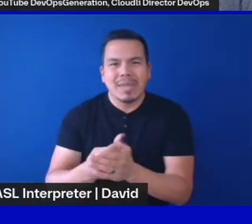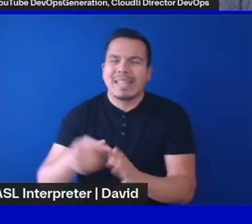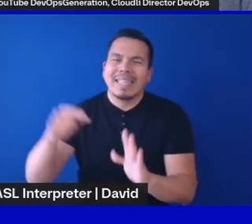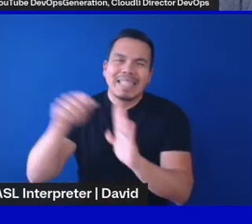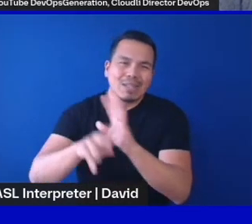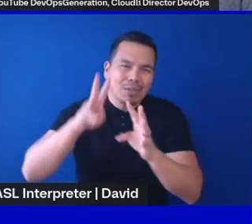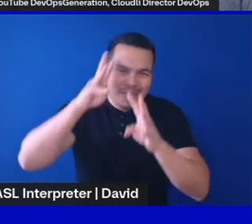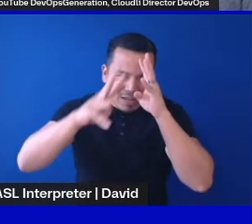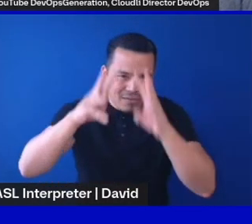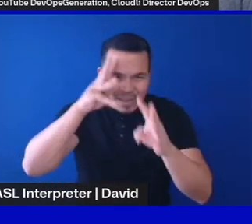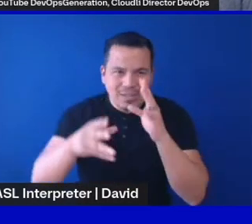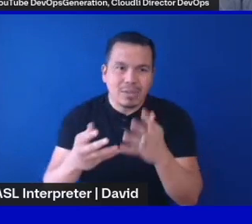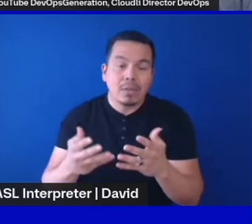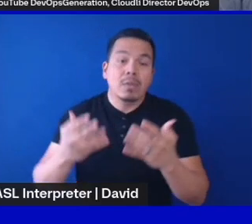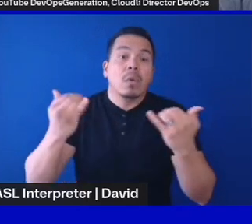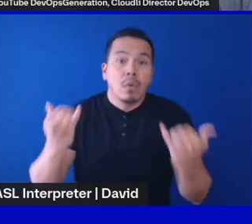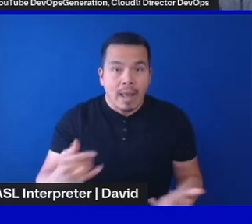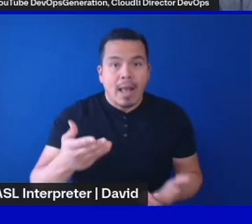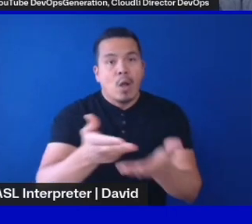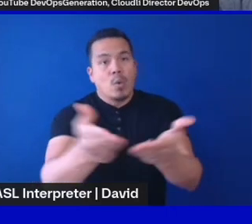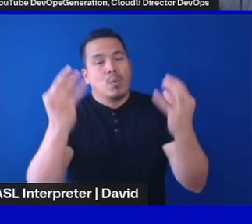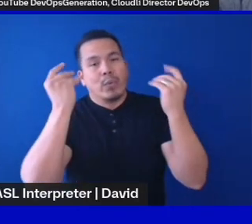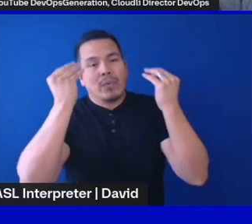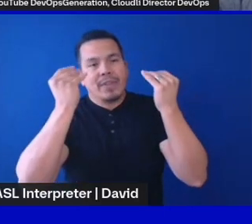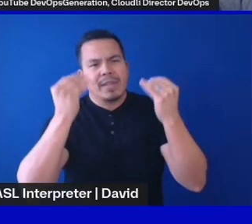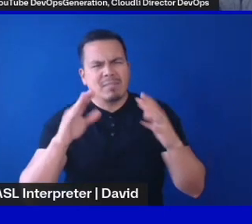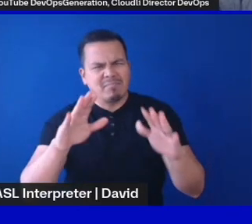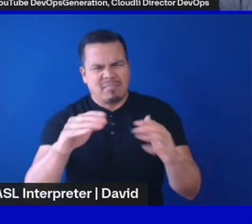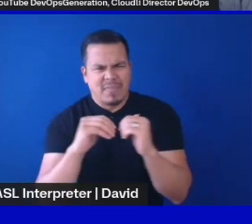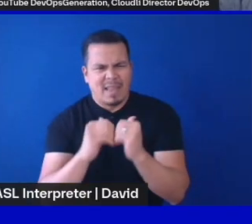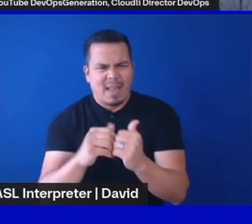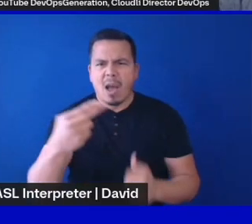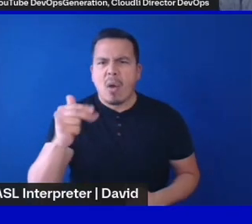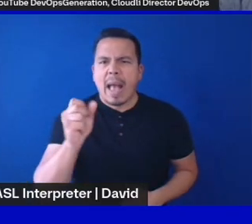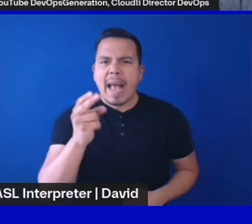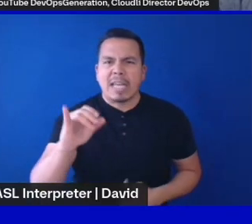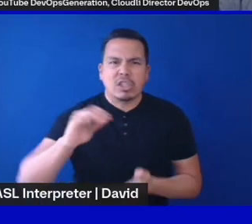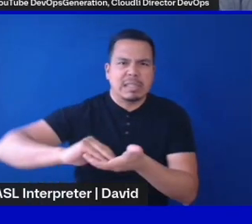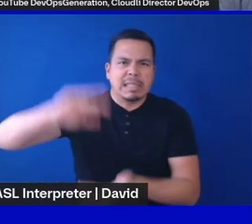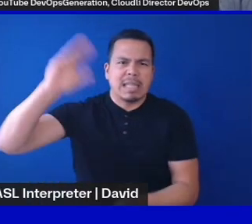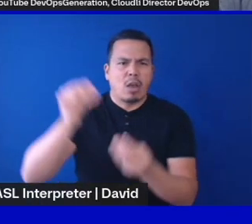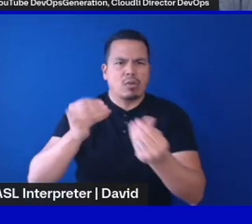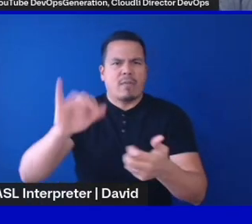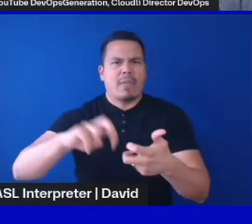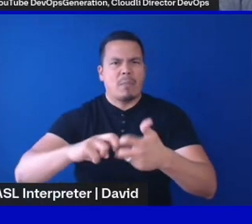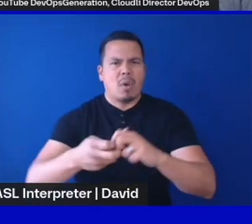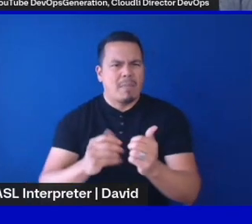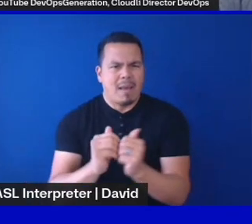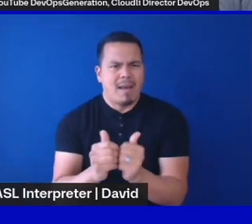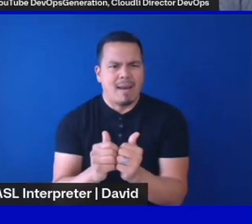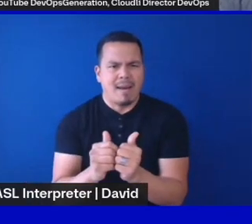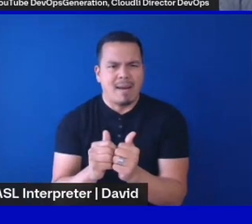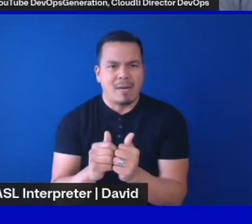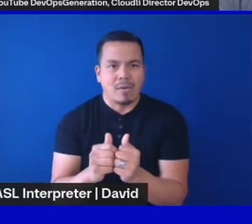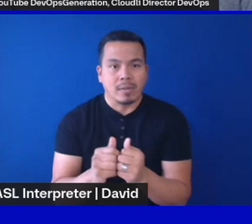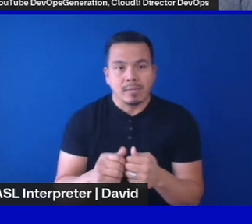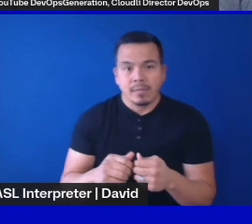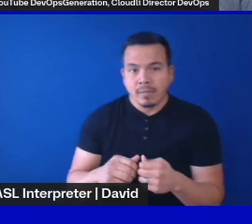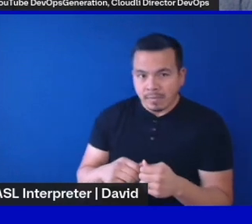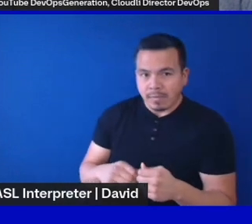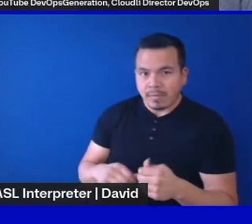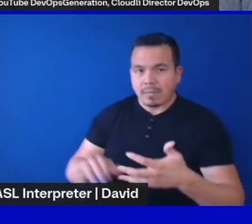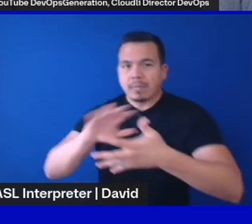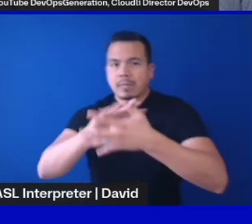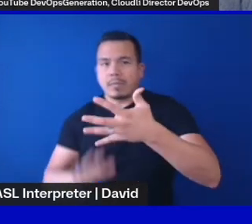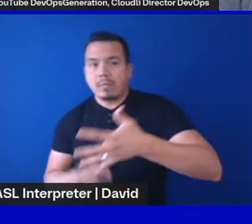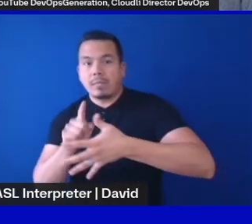you're thinking, how does Hashistack solve any of that? And so, well, one, since Nomad can run